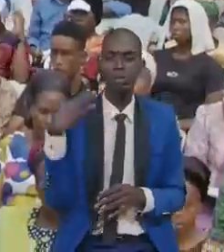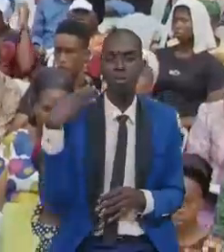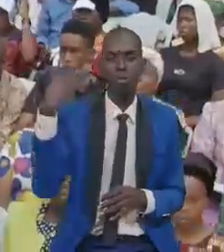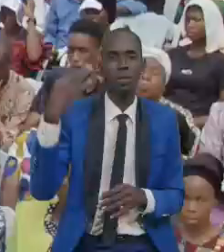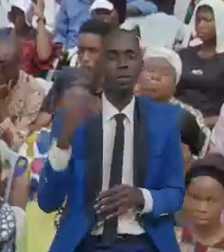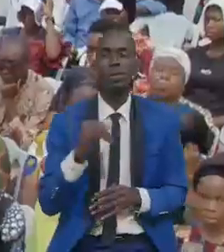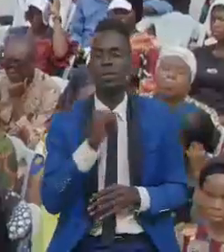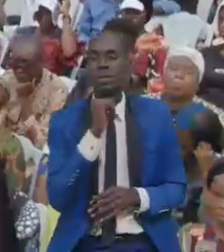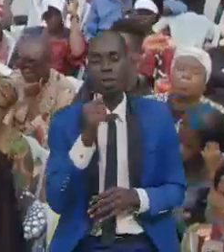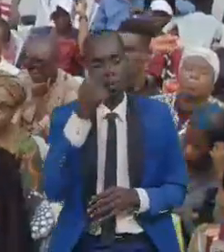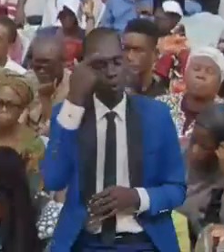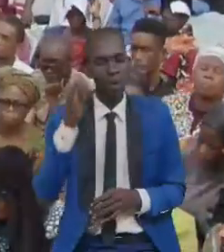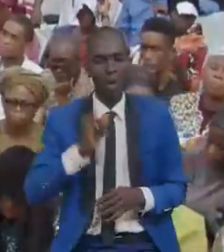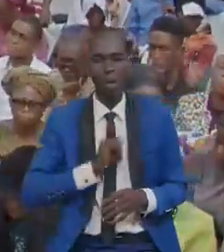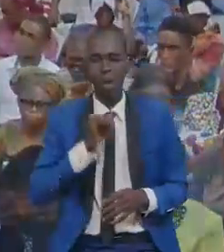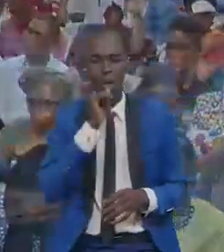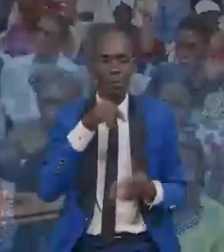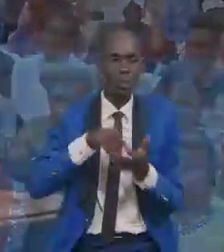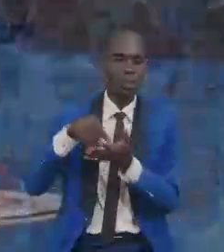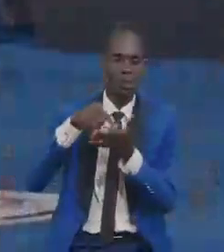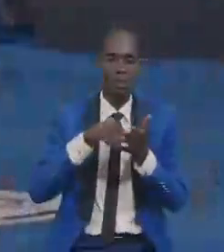know, I am so and so. It is